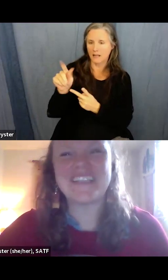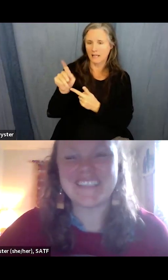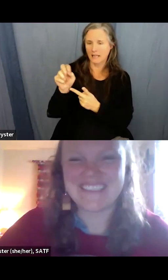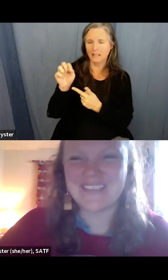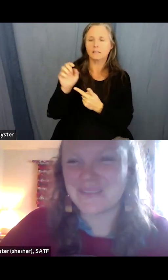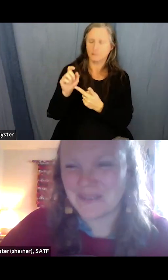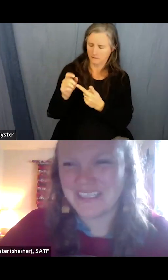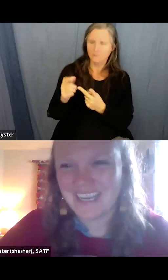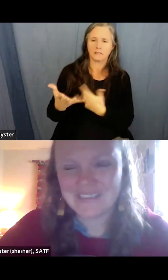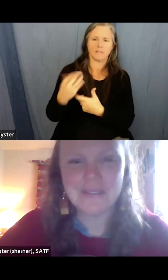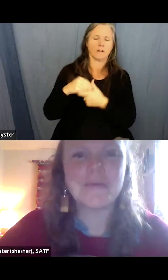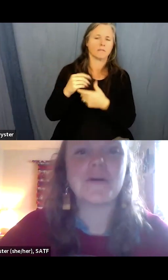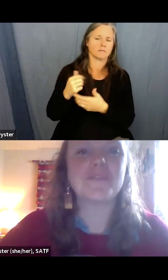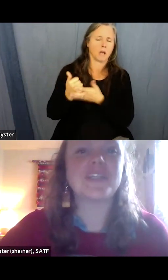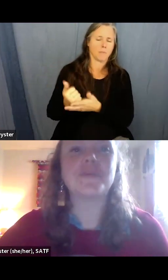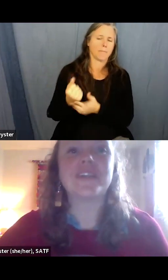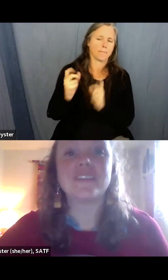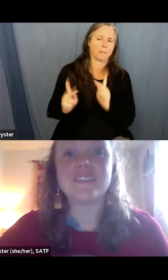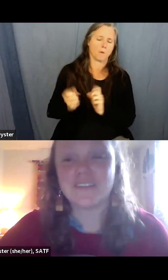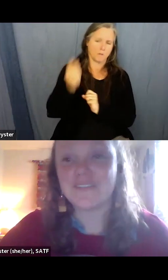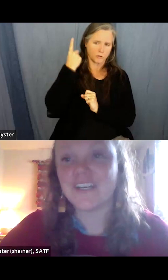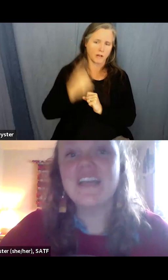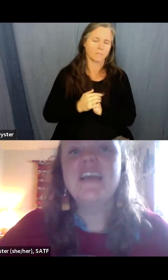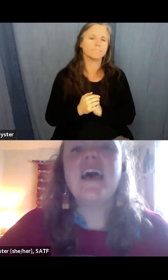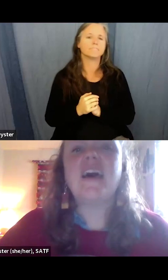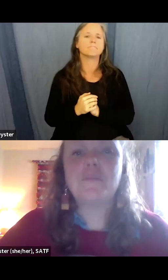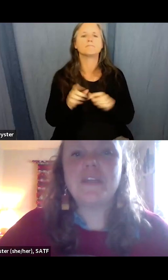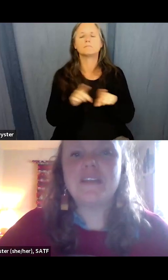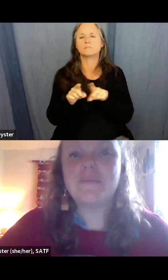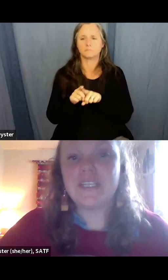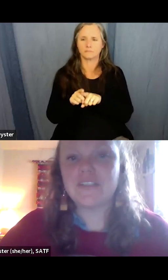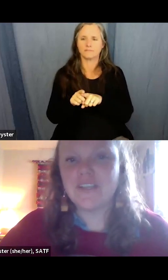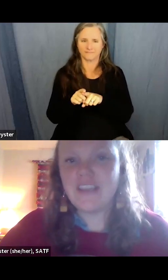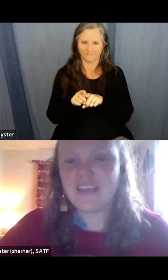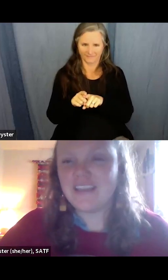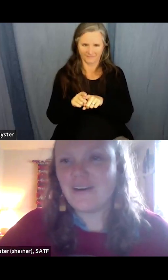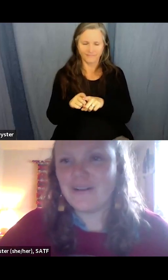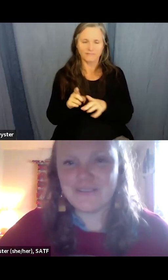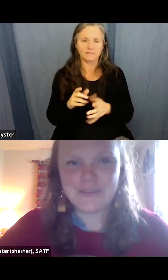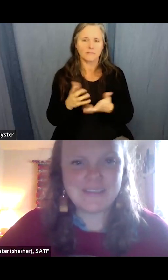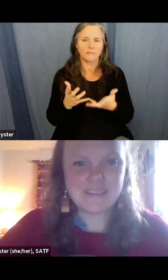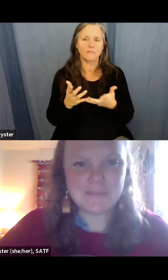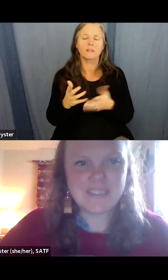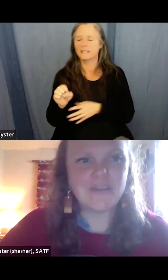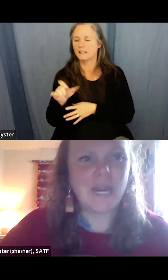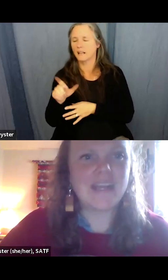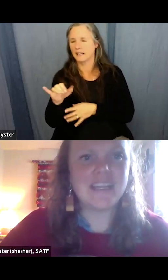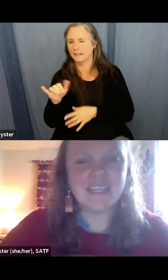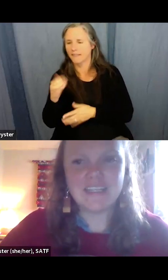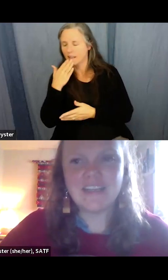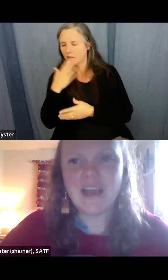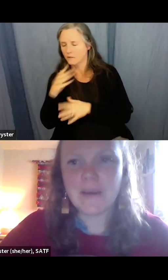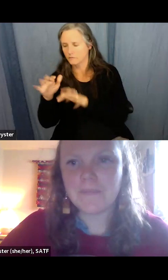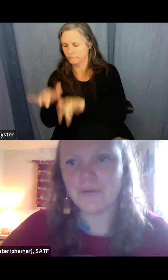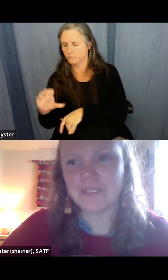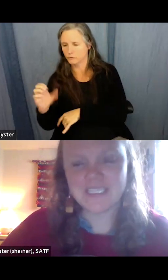So wanting to continue to grow and add to it, but hopefully it'll be a good start for helping make sure that all of those systems that you were